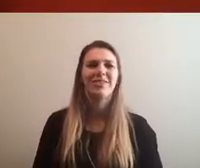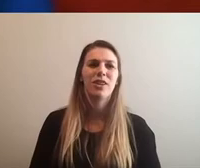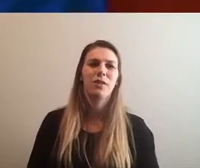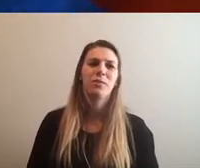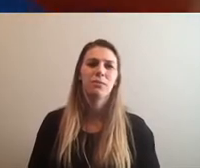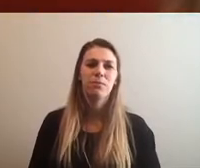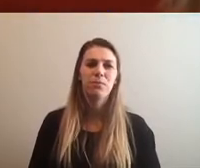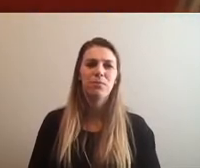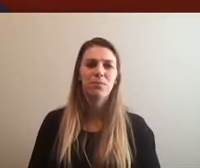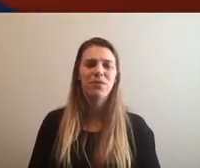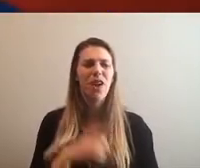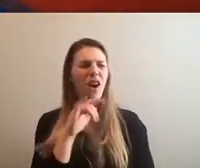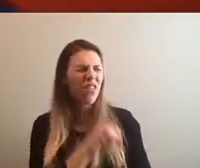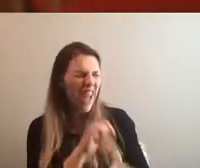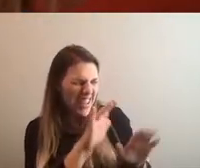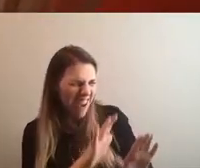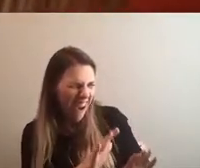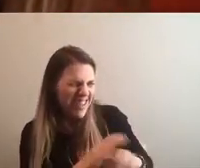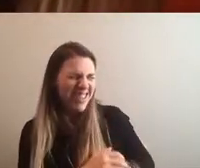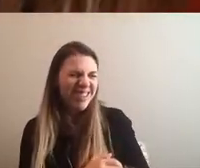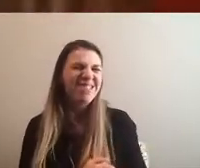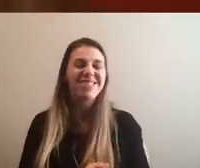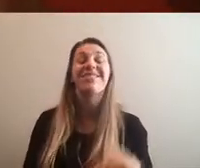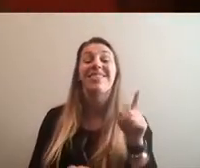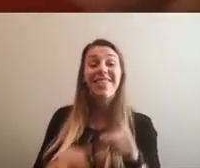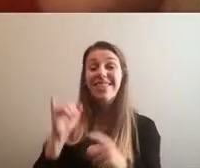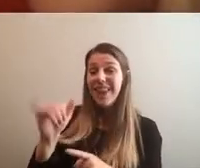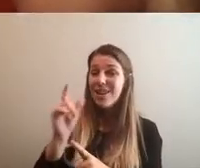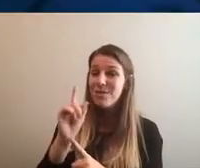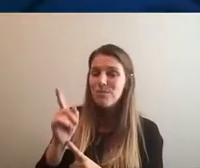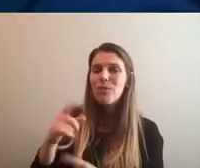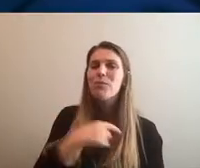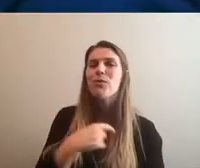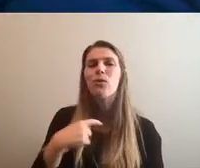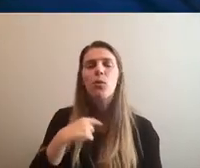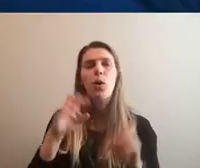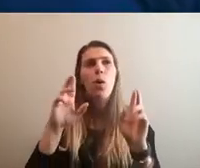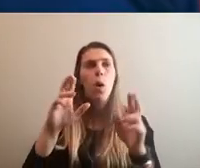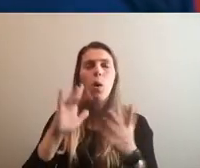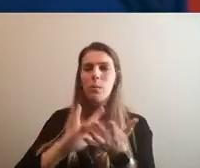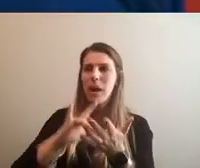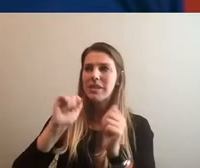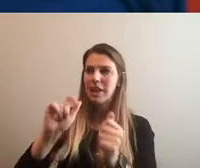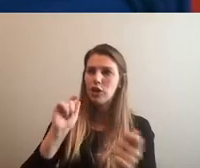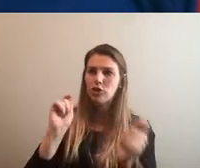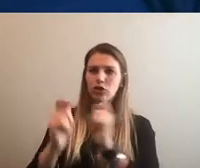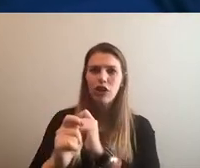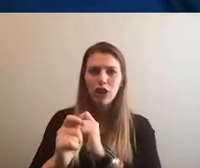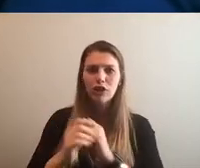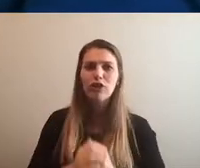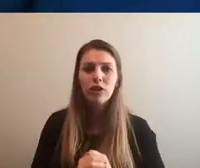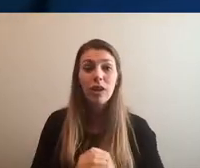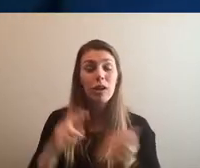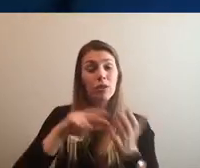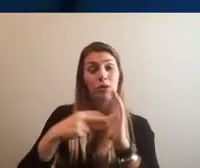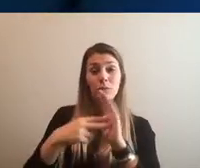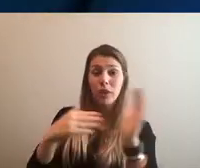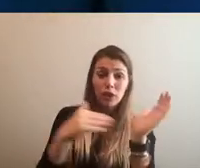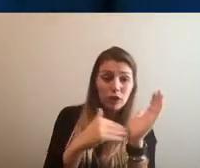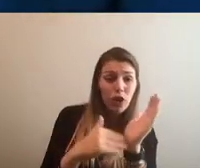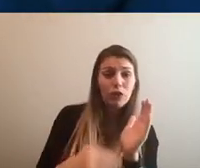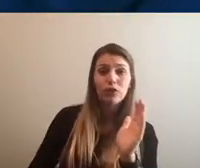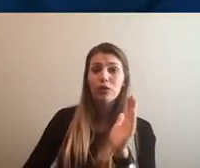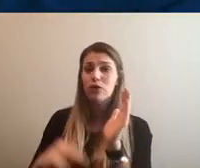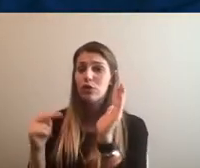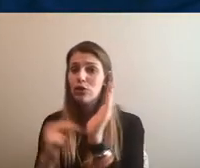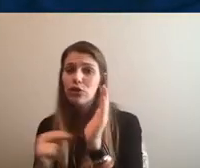Potato chips. Oh, that's awesome, right? It is in that moment that we hope medicine can change so that doctors and nurses